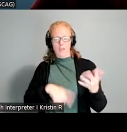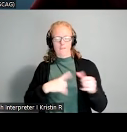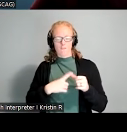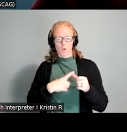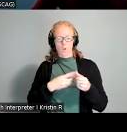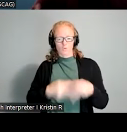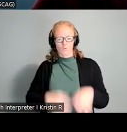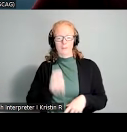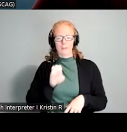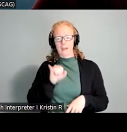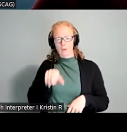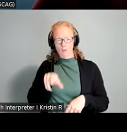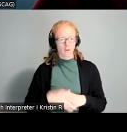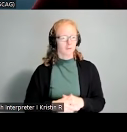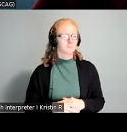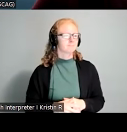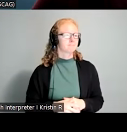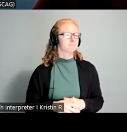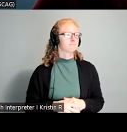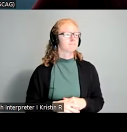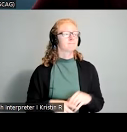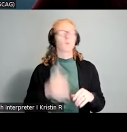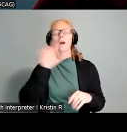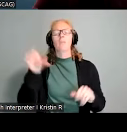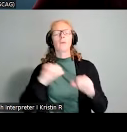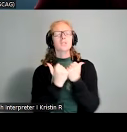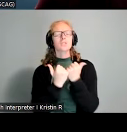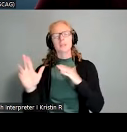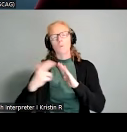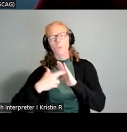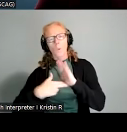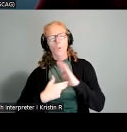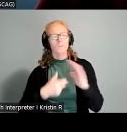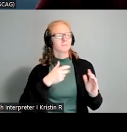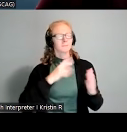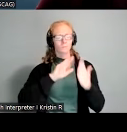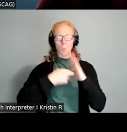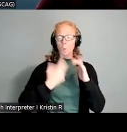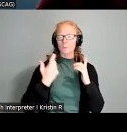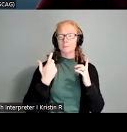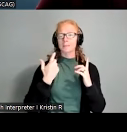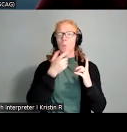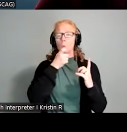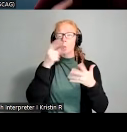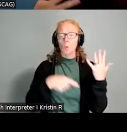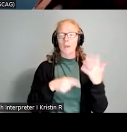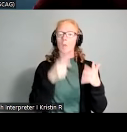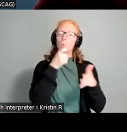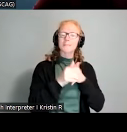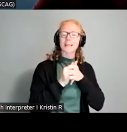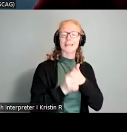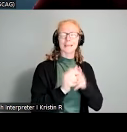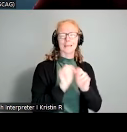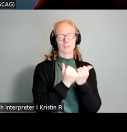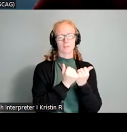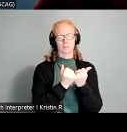EIR, what are other agencies' roles and who are they, and what is the lead agency role. And those will be discussed